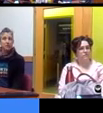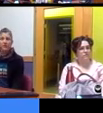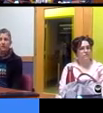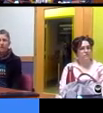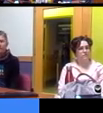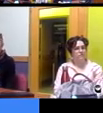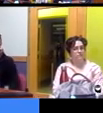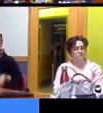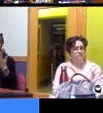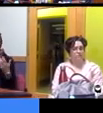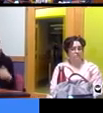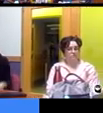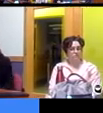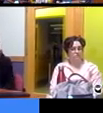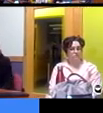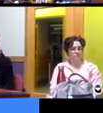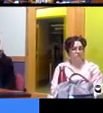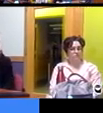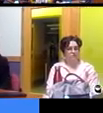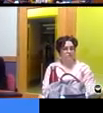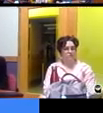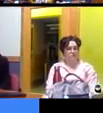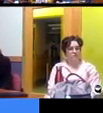on site when they arrive for their confidential appointment.